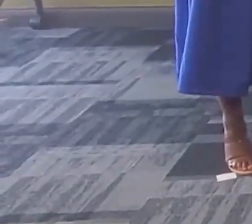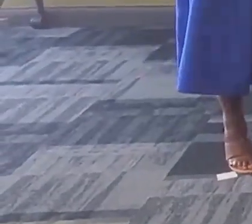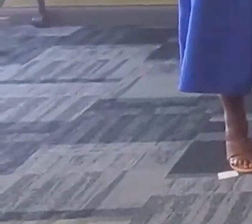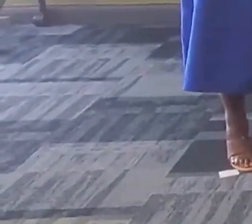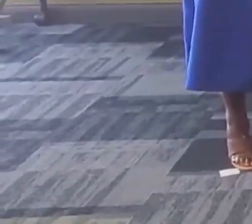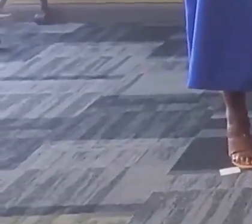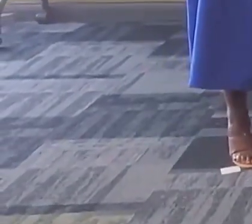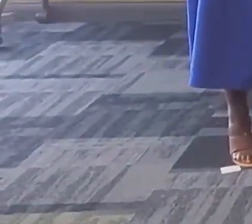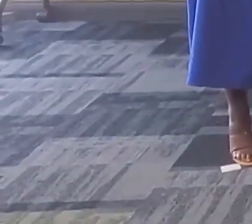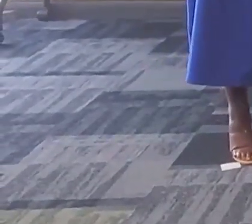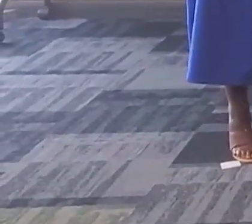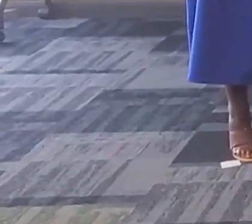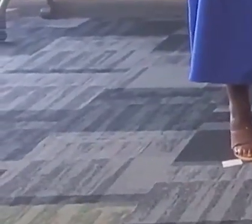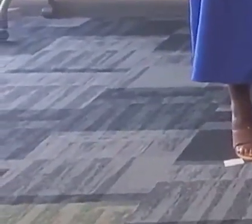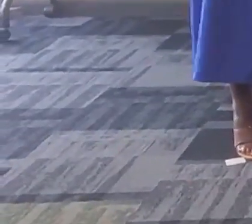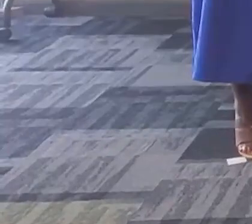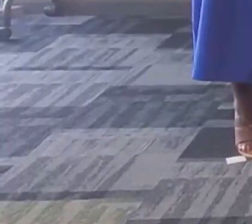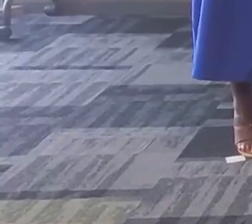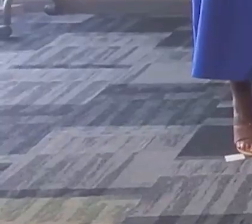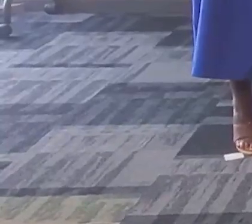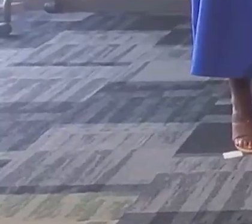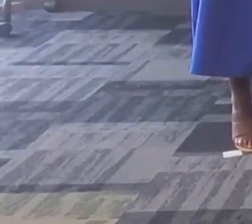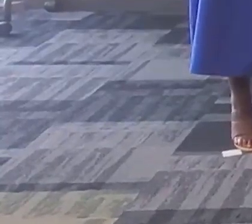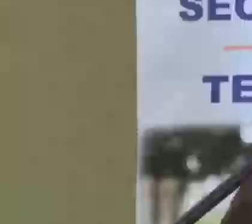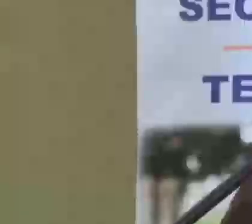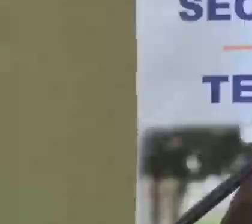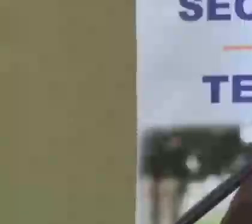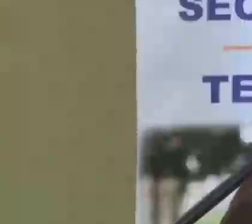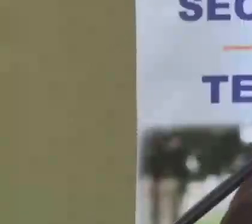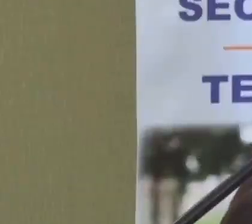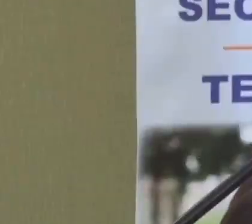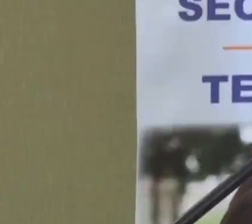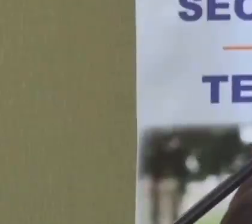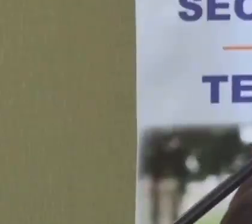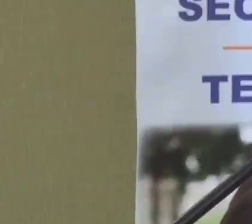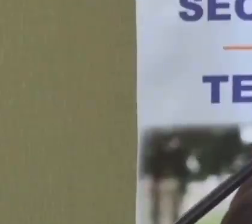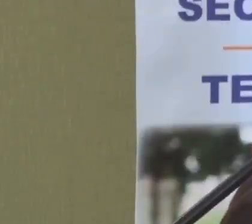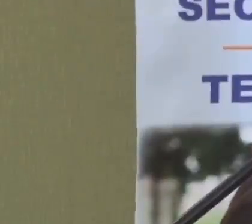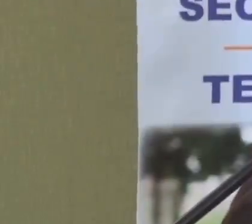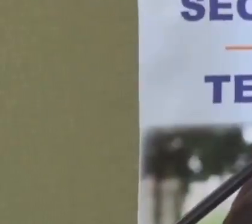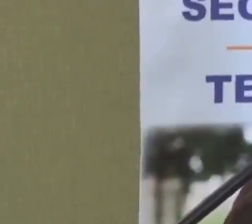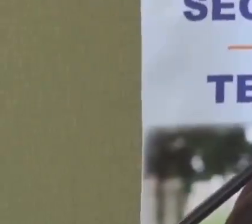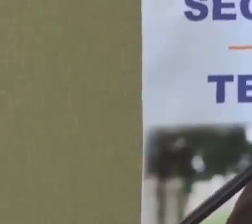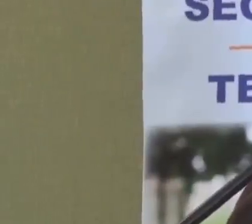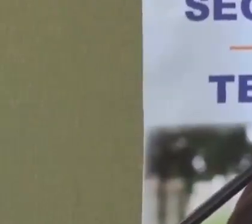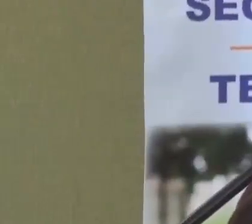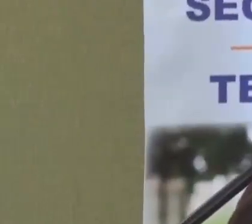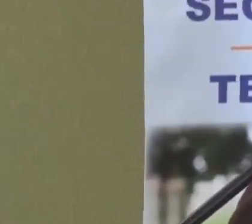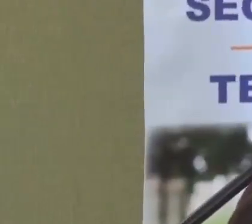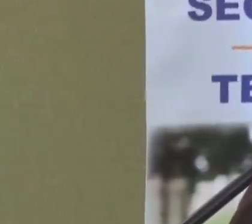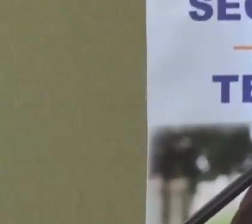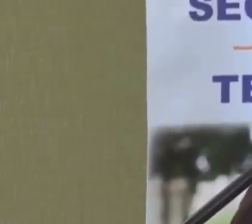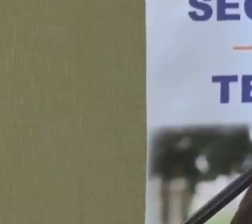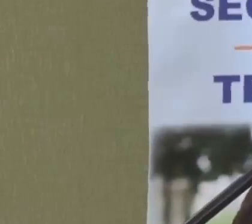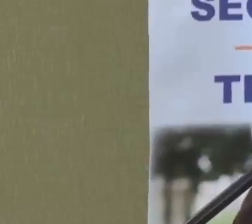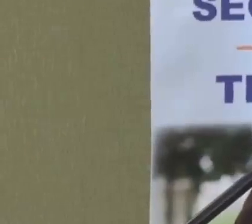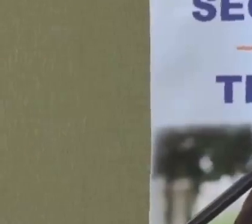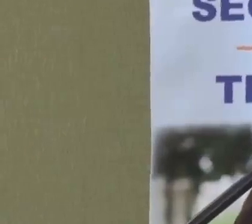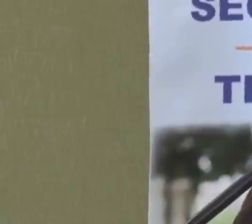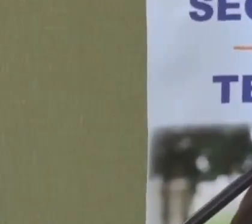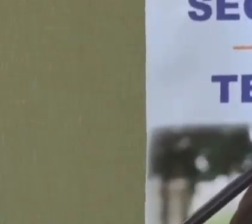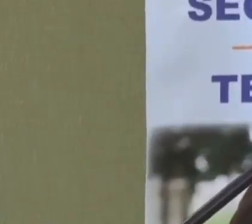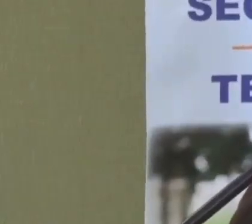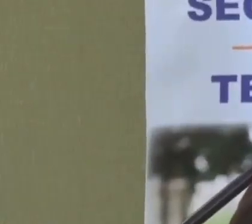result in something like this today. And this is one step, and she's going further, and who knows what she will end